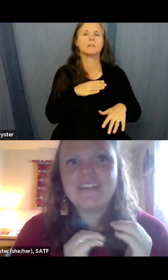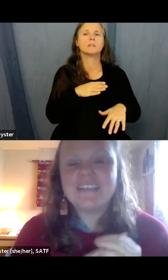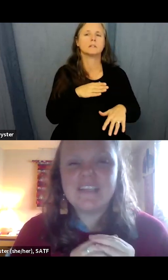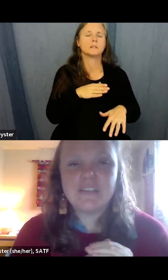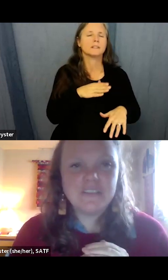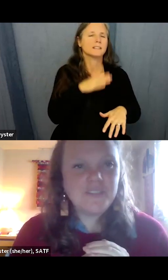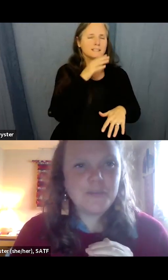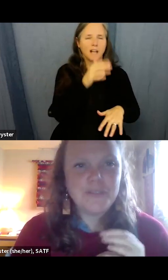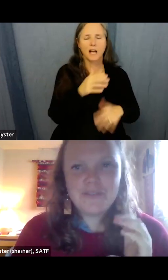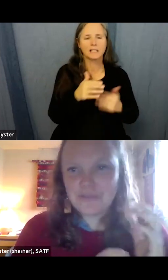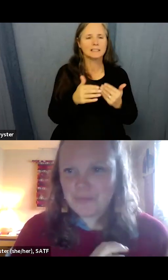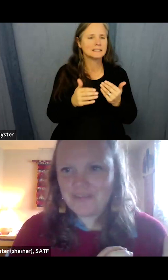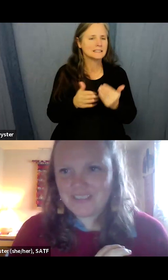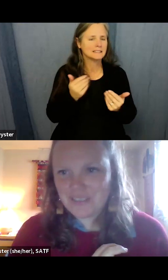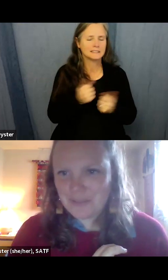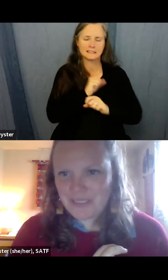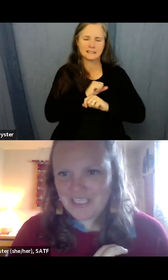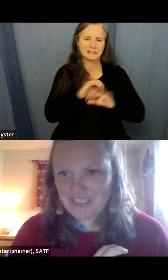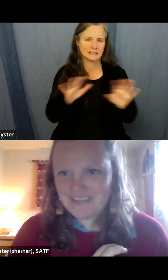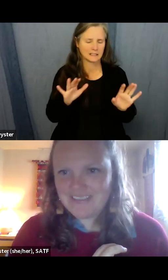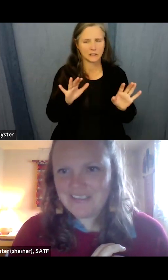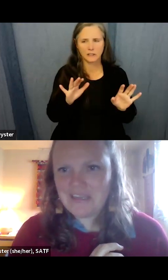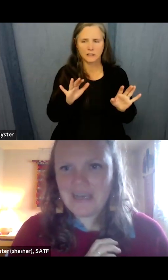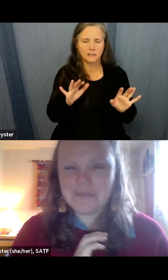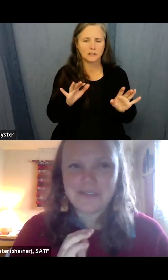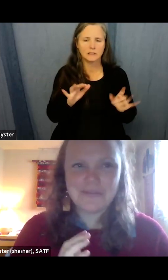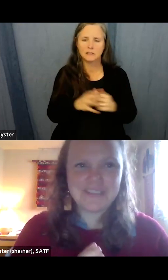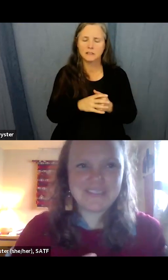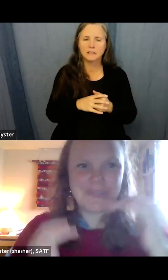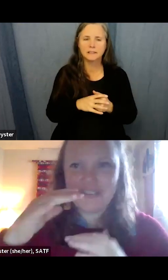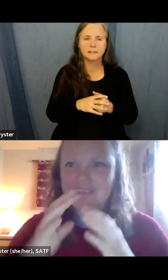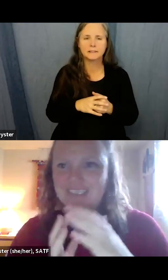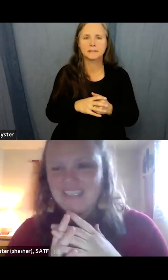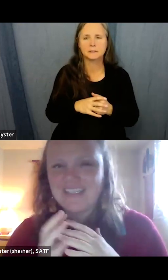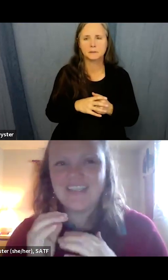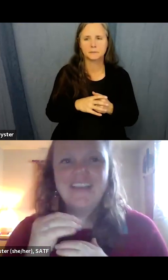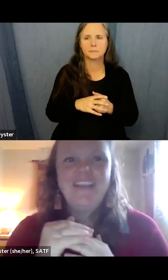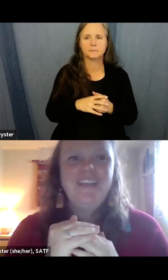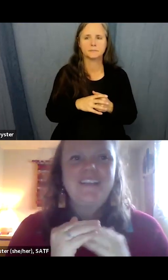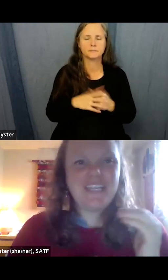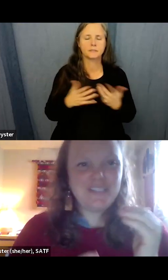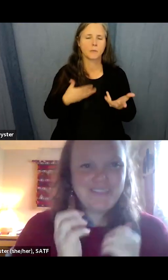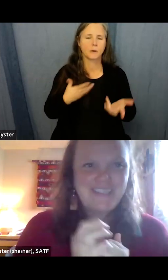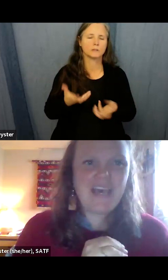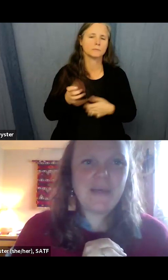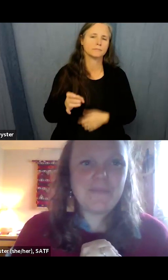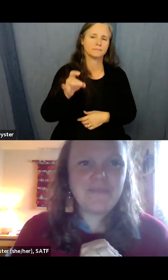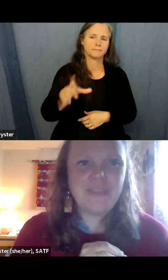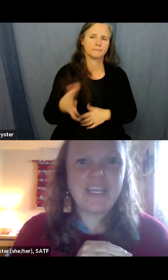abuse unless they learned of the abuse through privileged communication. So there's some interesting